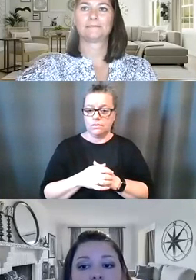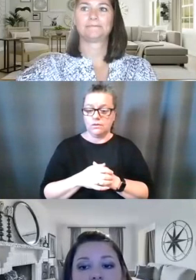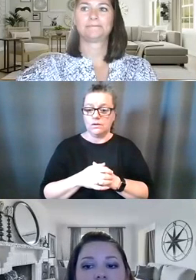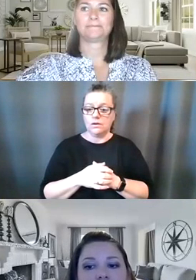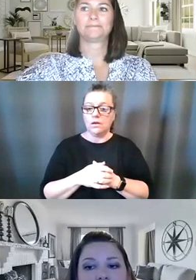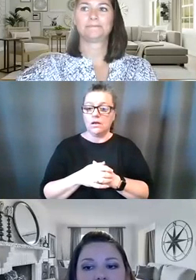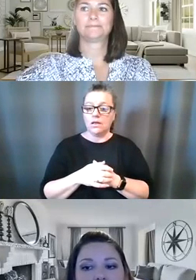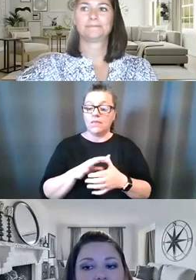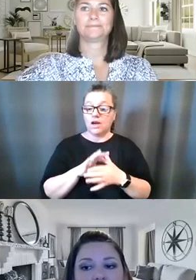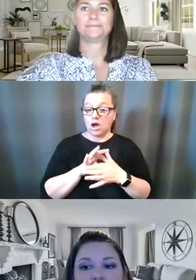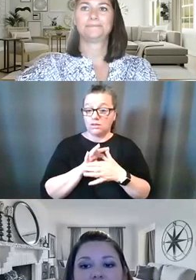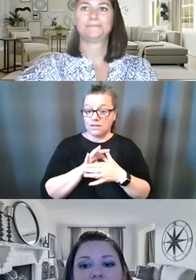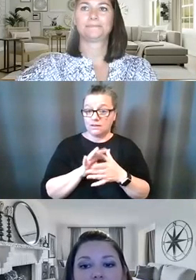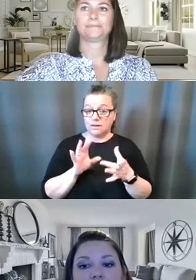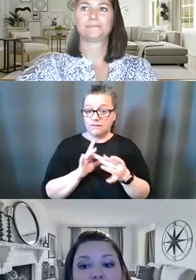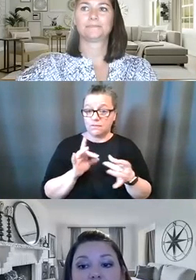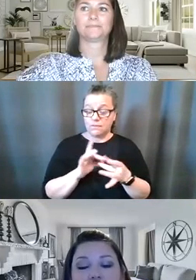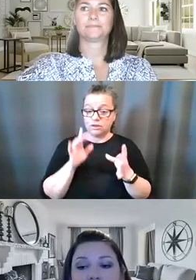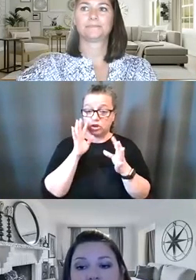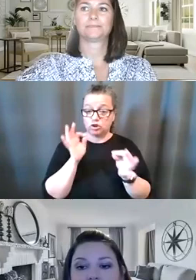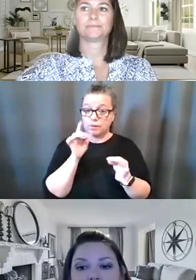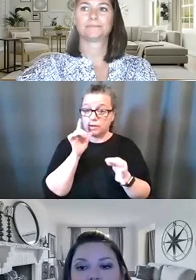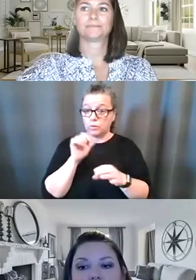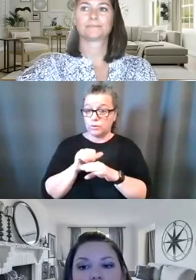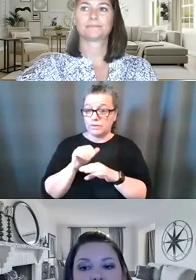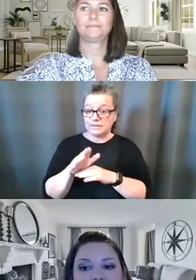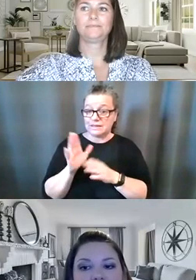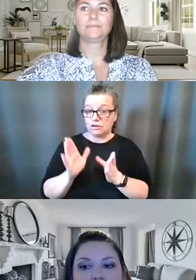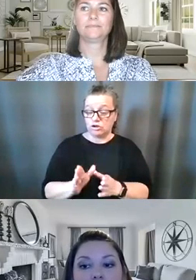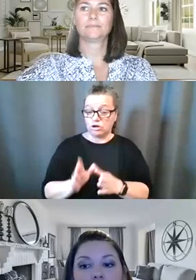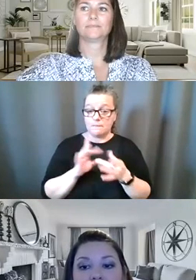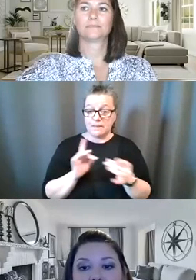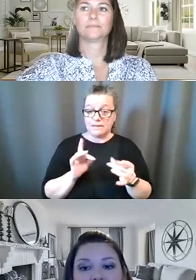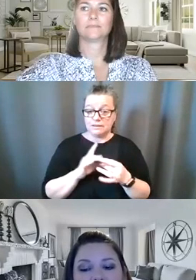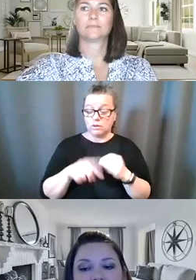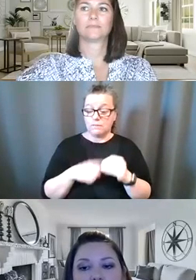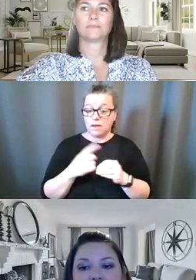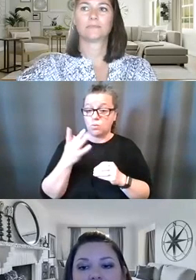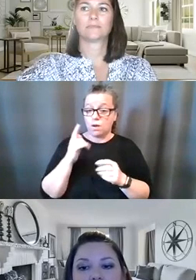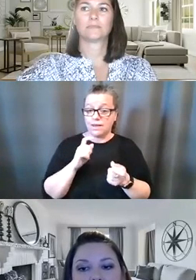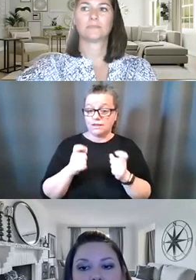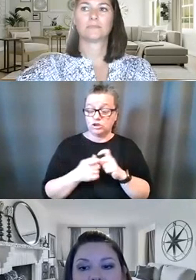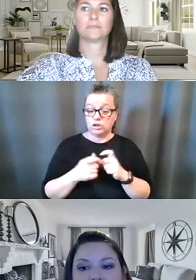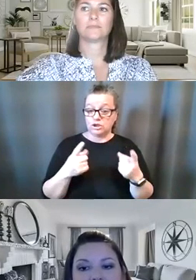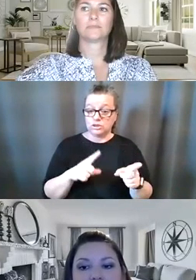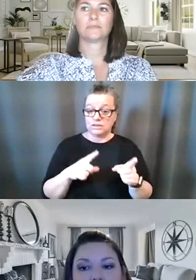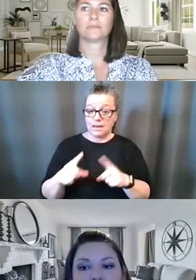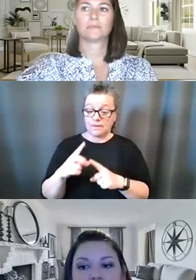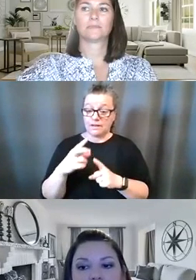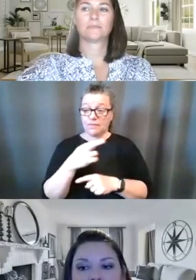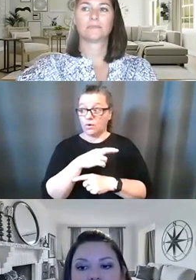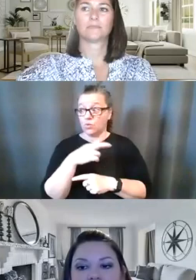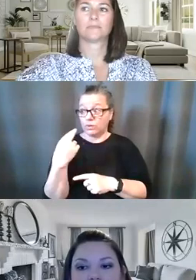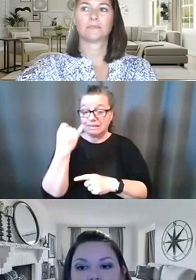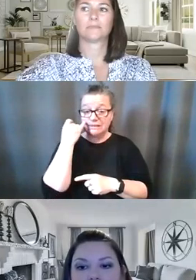The content of the message determines who the sender should be. Messages about why a change is happening, the risk if we